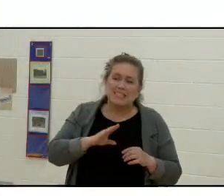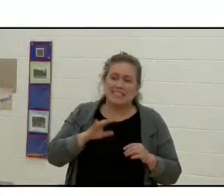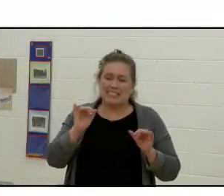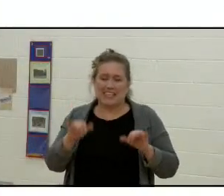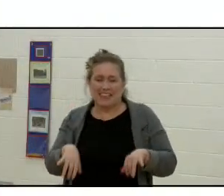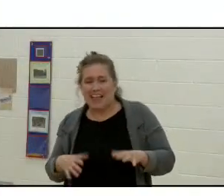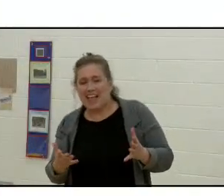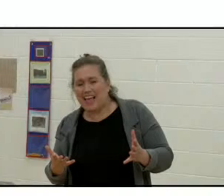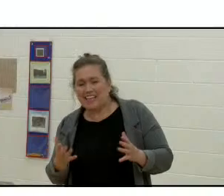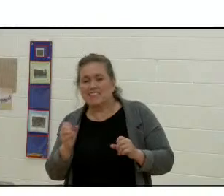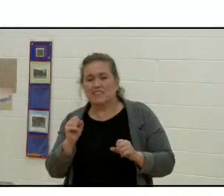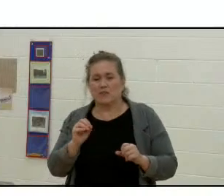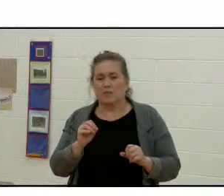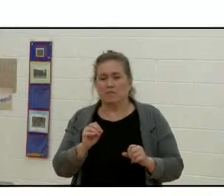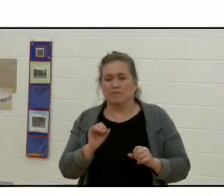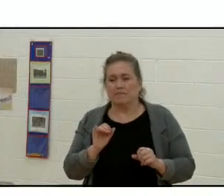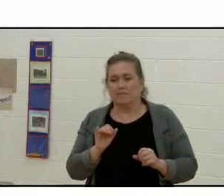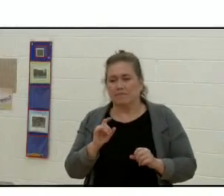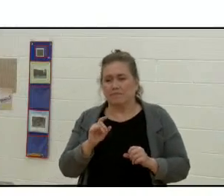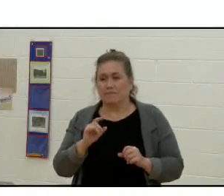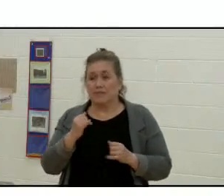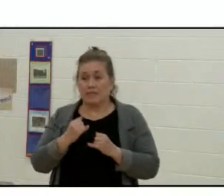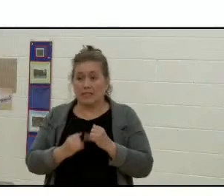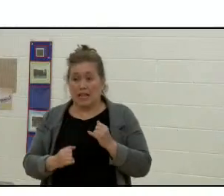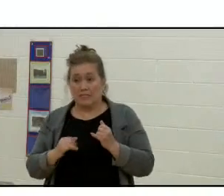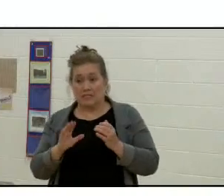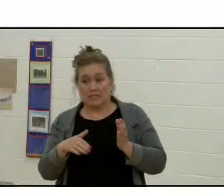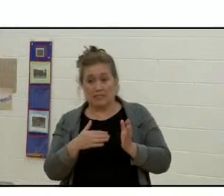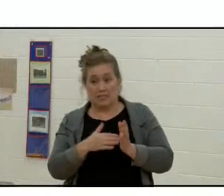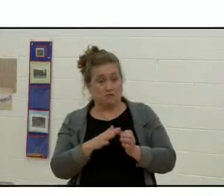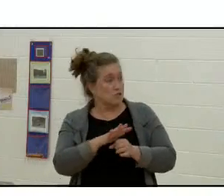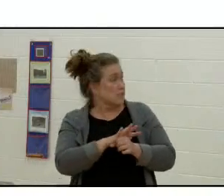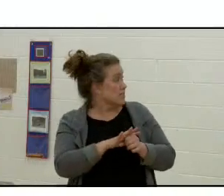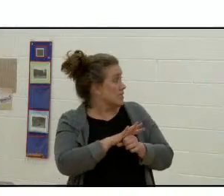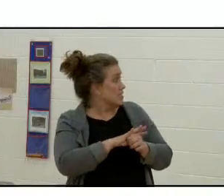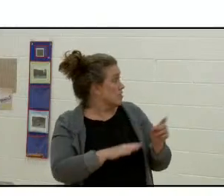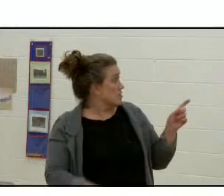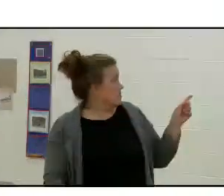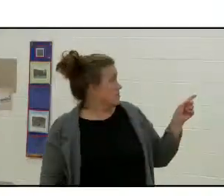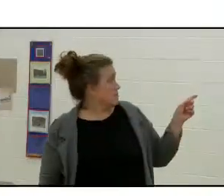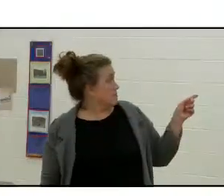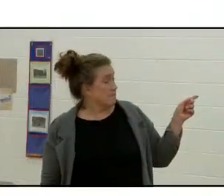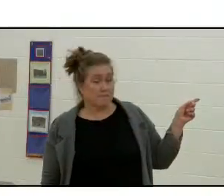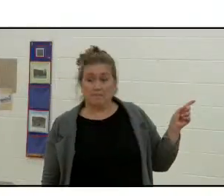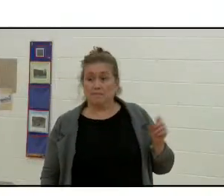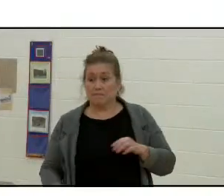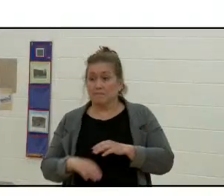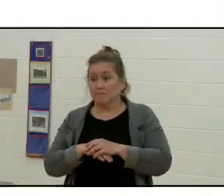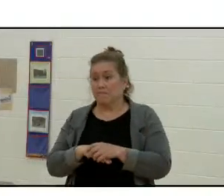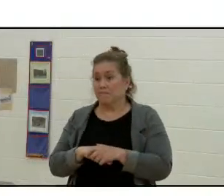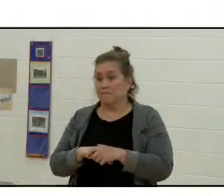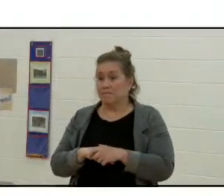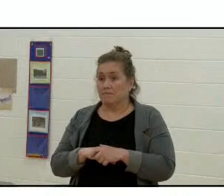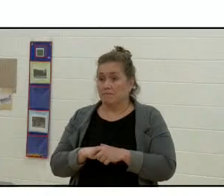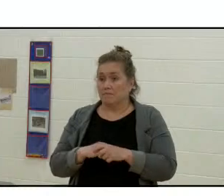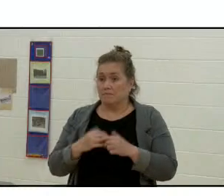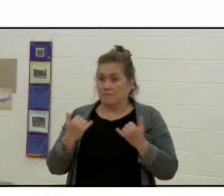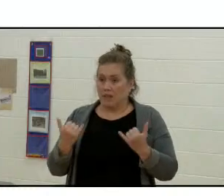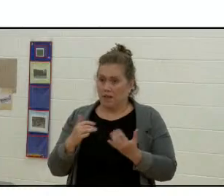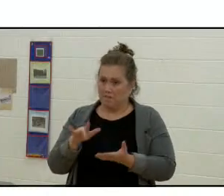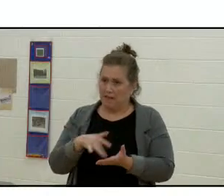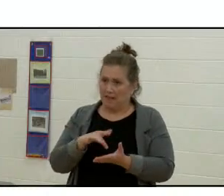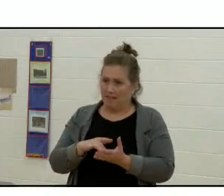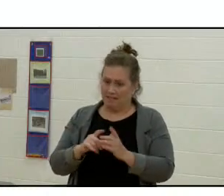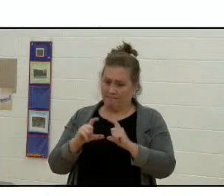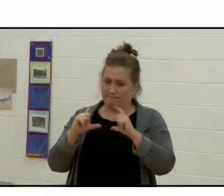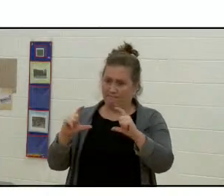the last central section of our site. This is really kind of like nodes of connection in the center of the site